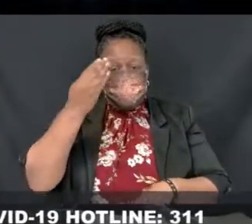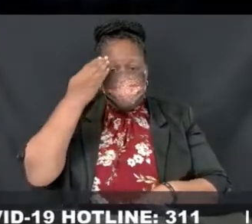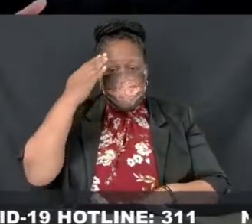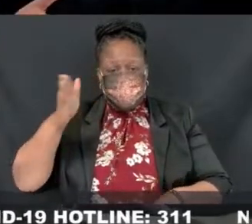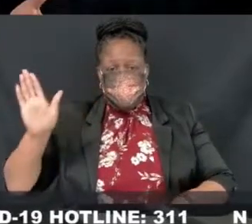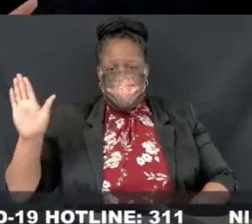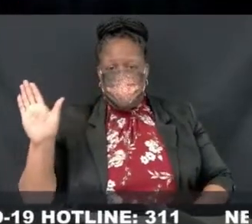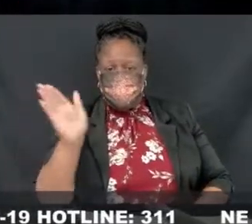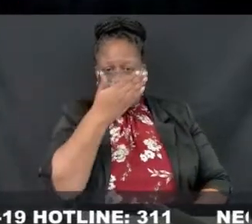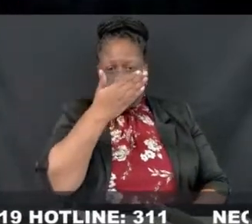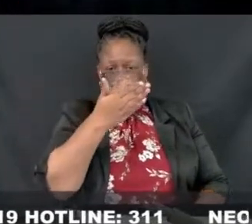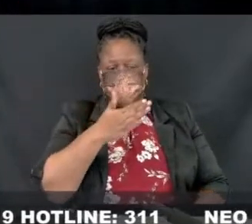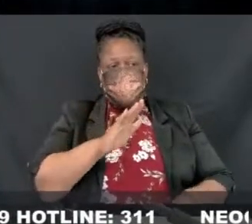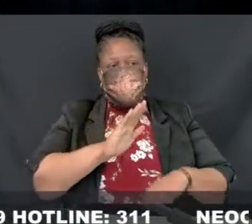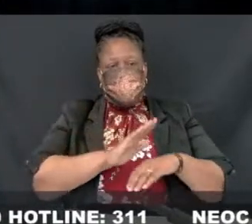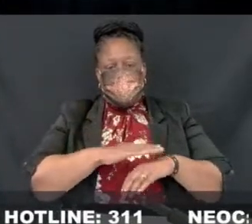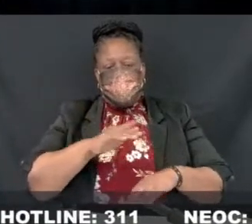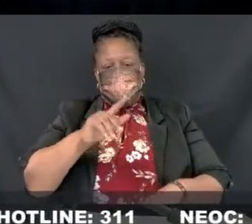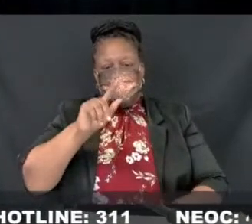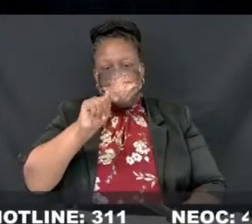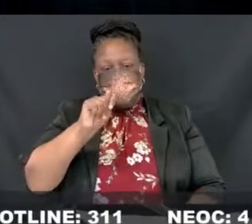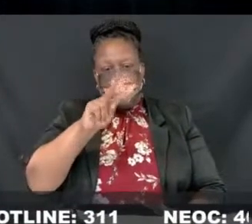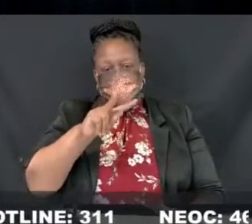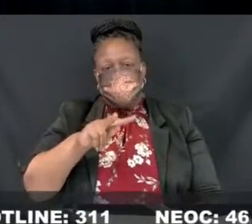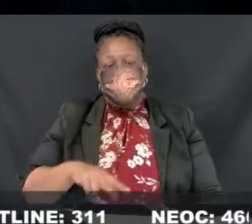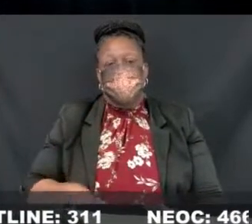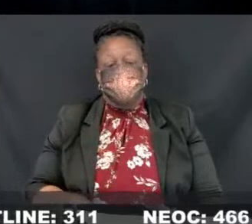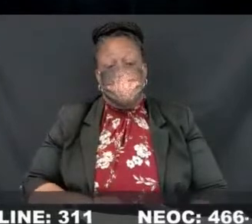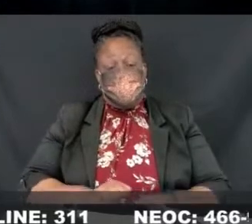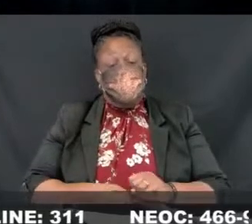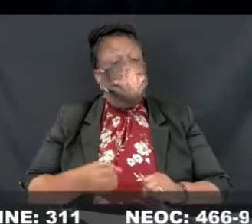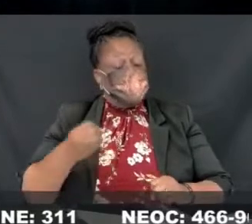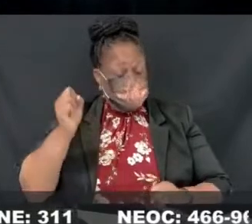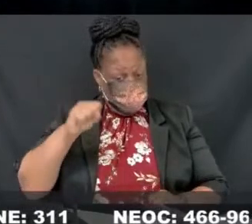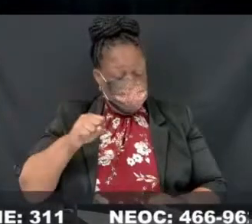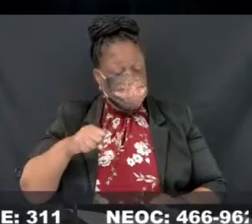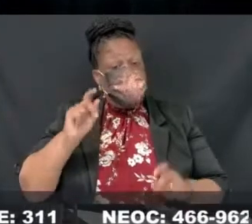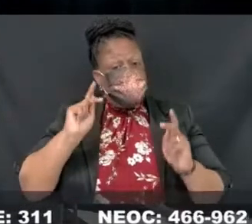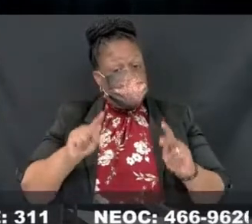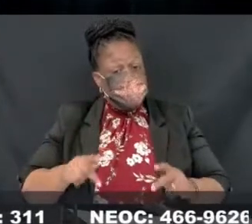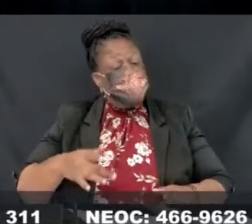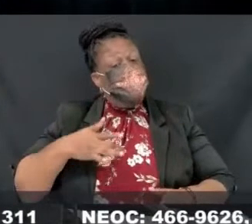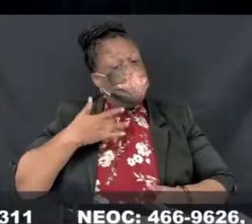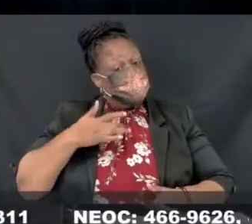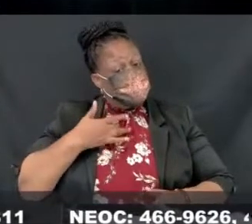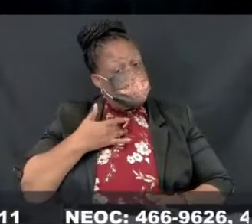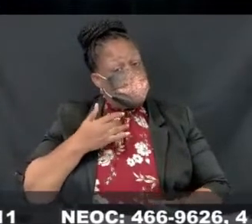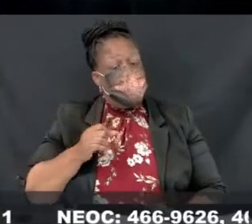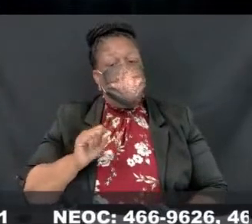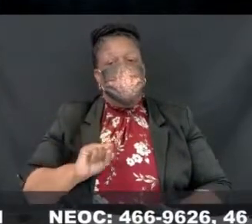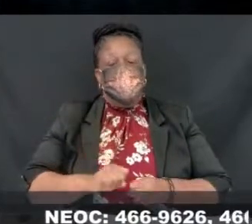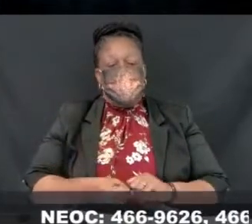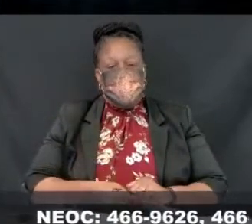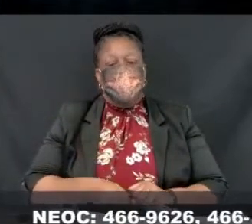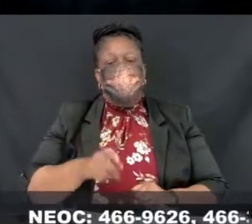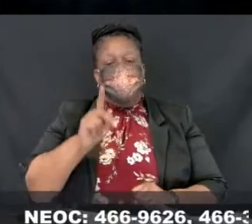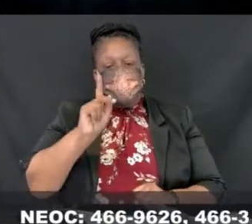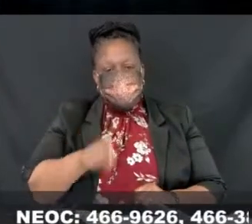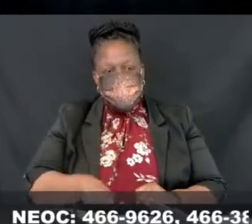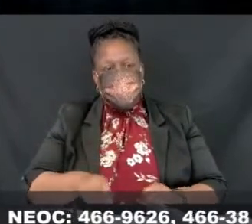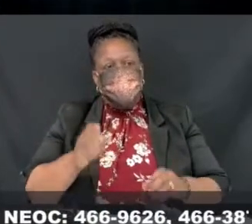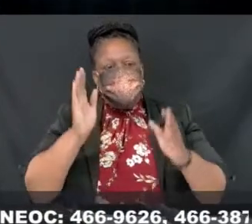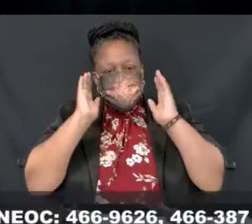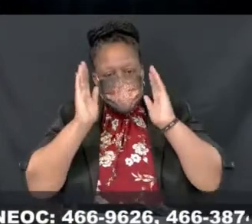And, everybody has emotions. So I'm hoping that critics going forward, you will somewhat